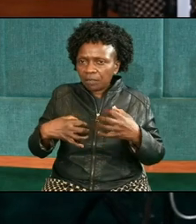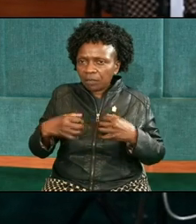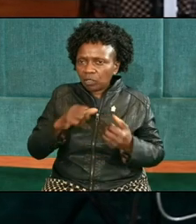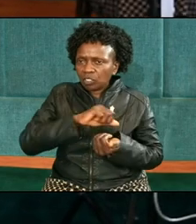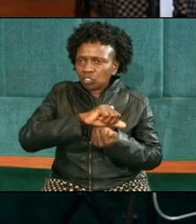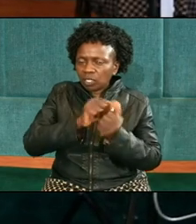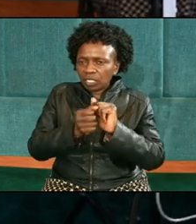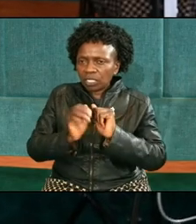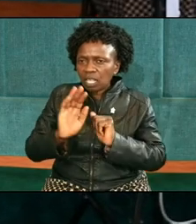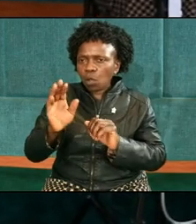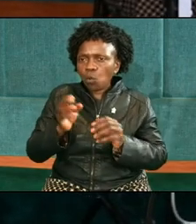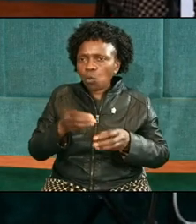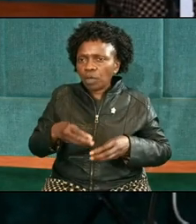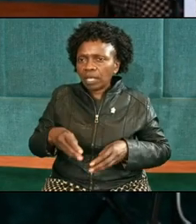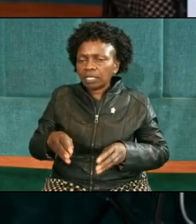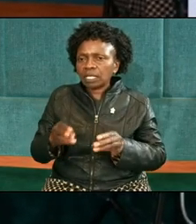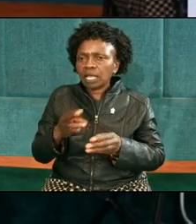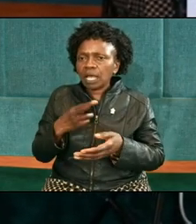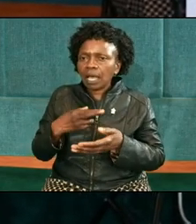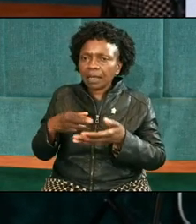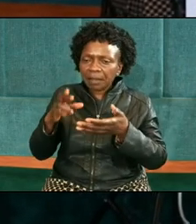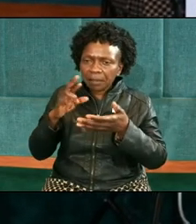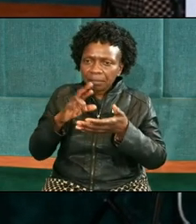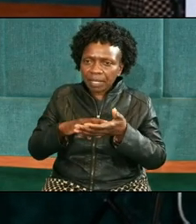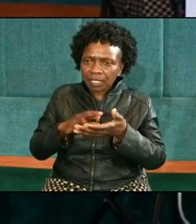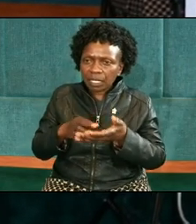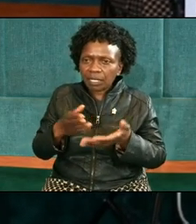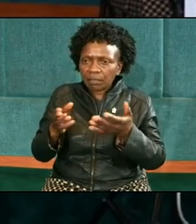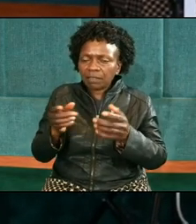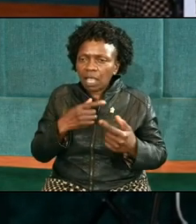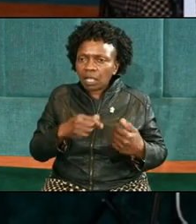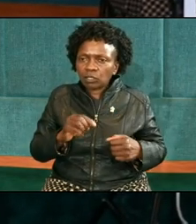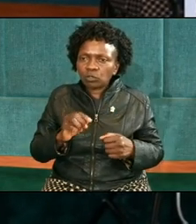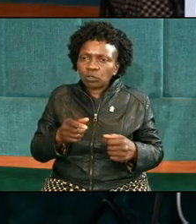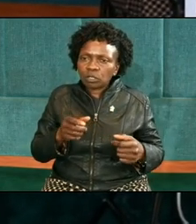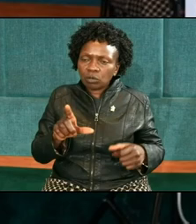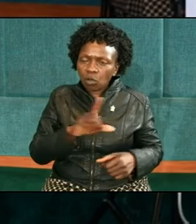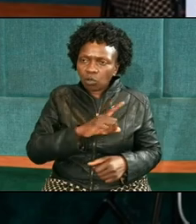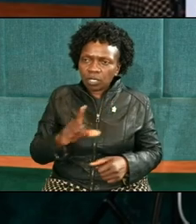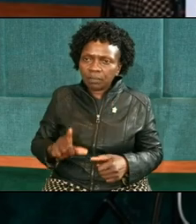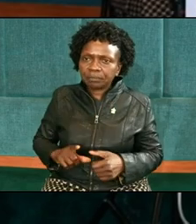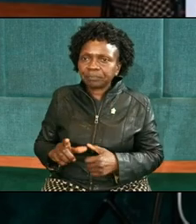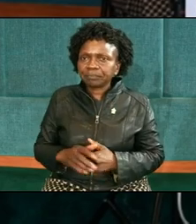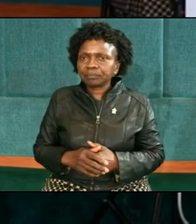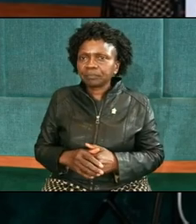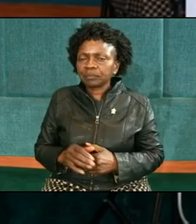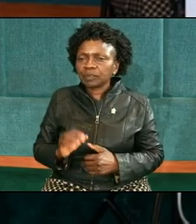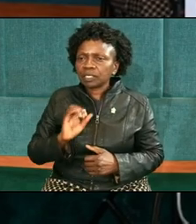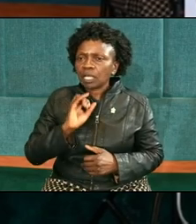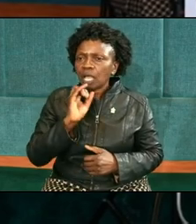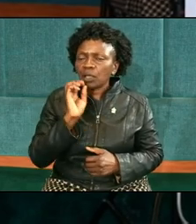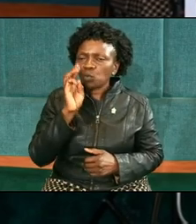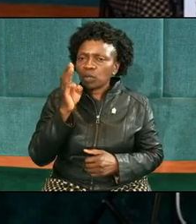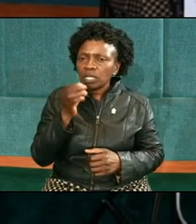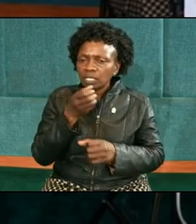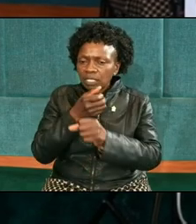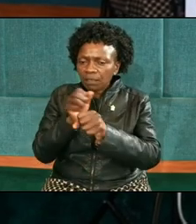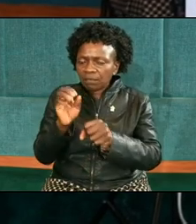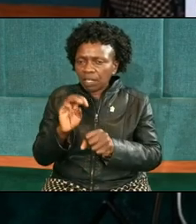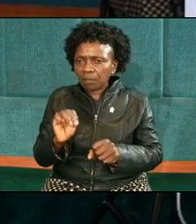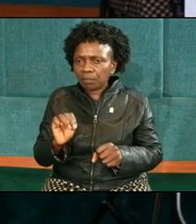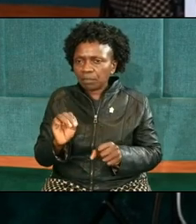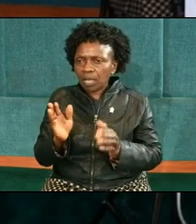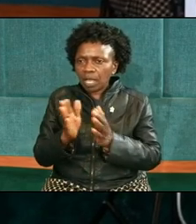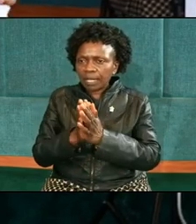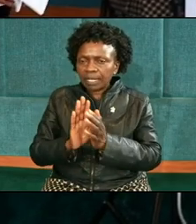change their ways, repent, and give their heart to the Lord. Is the church with me? I will save them and